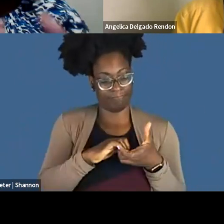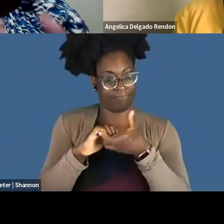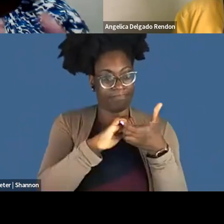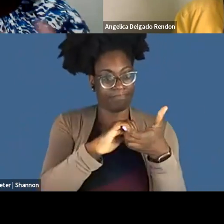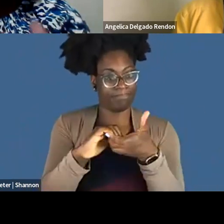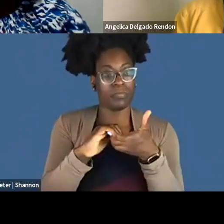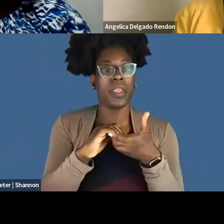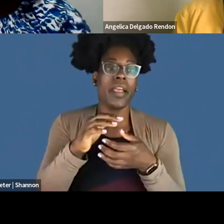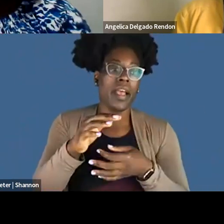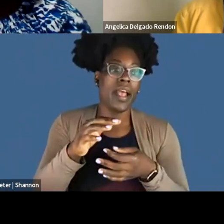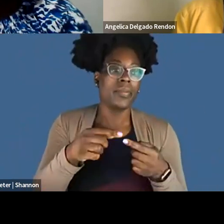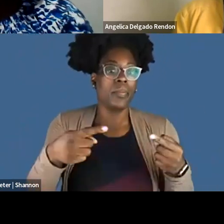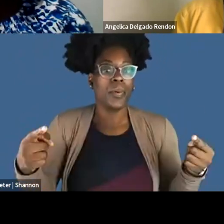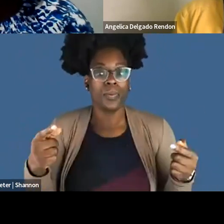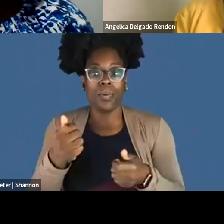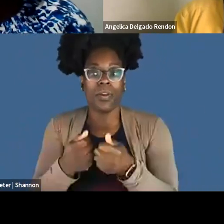or being siloed.